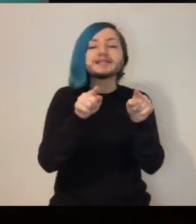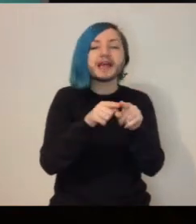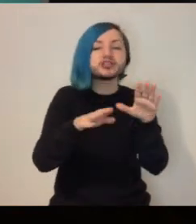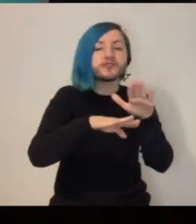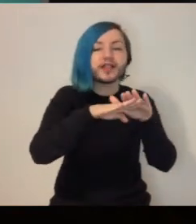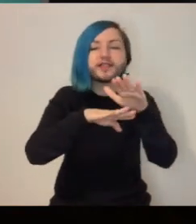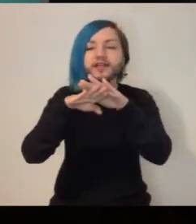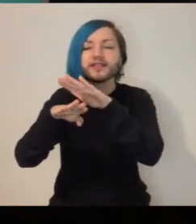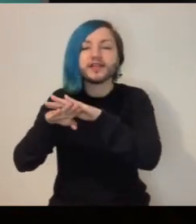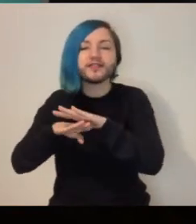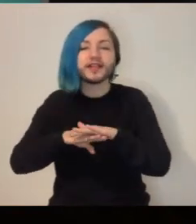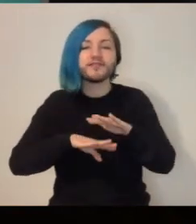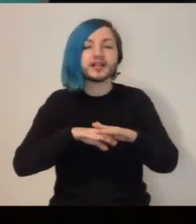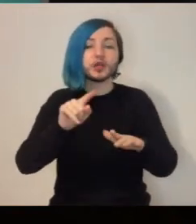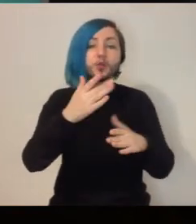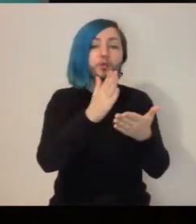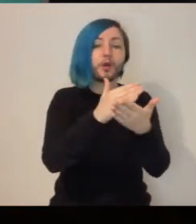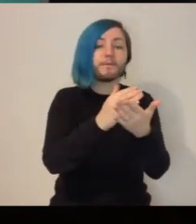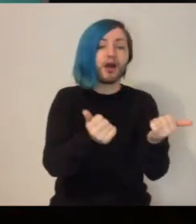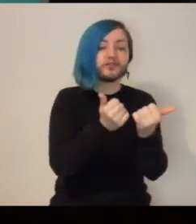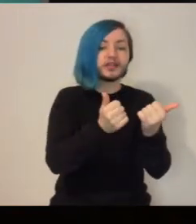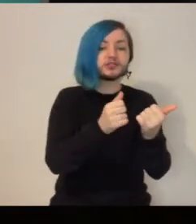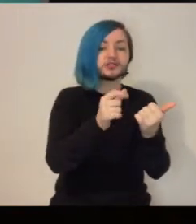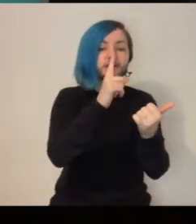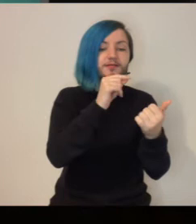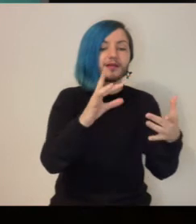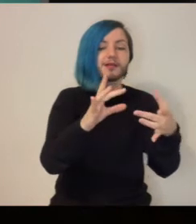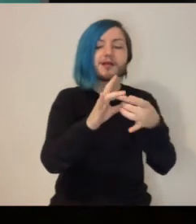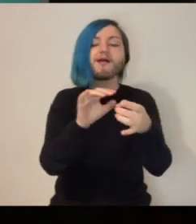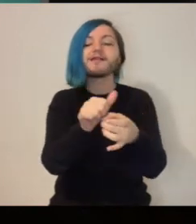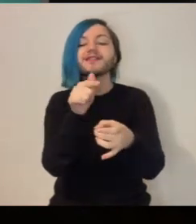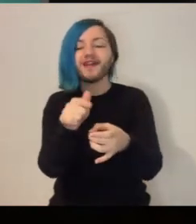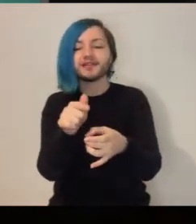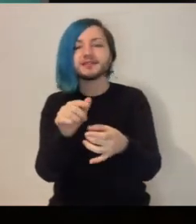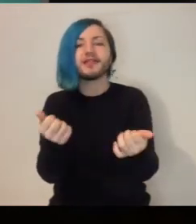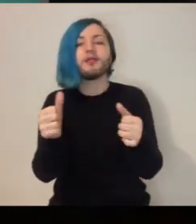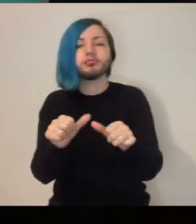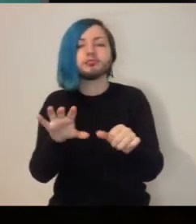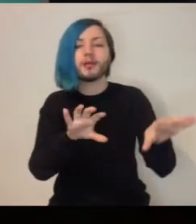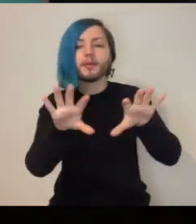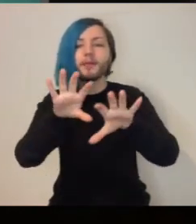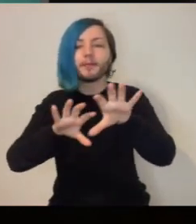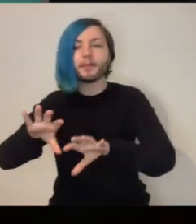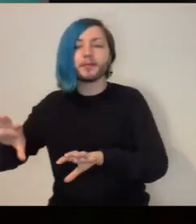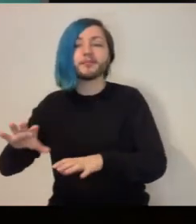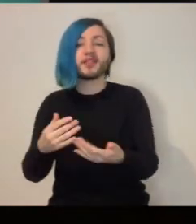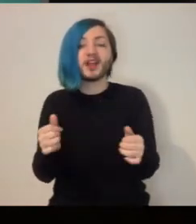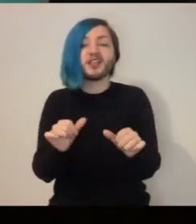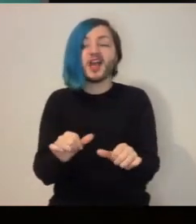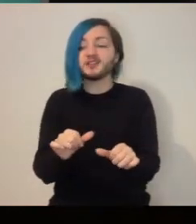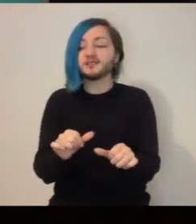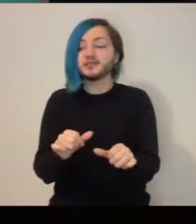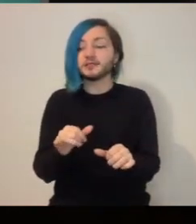sections and chunks, and each time you figure out one bit, it'll lead you to the next part, and that's how you fit them all together. And in the end, you probably